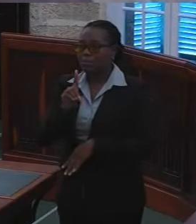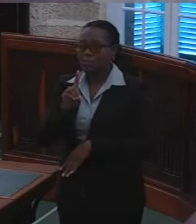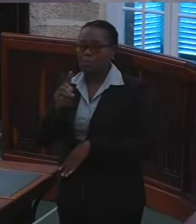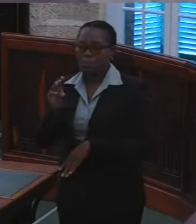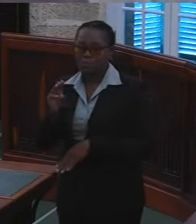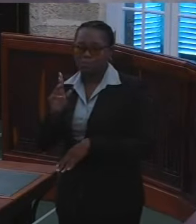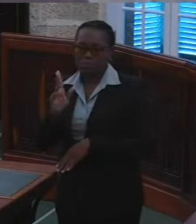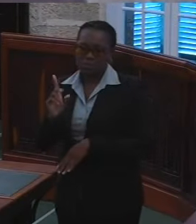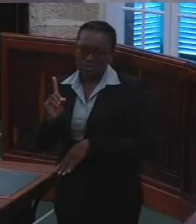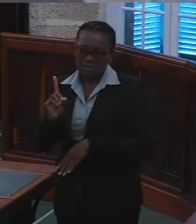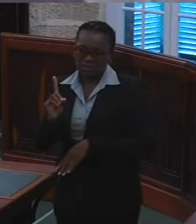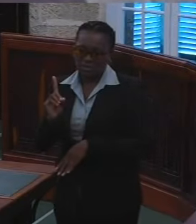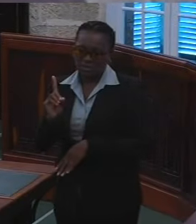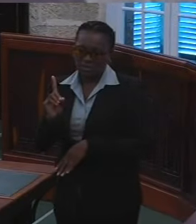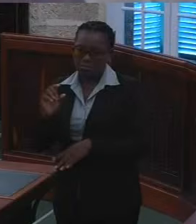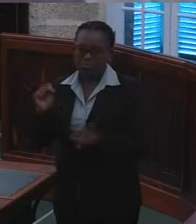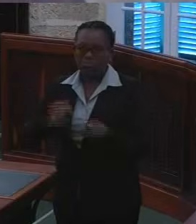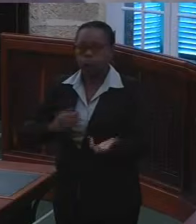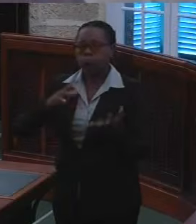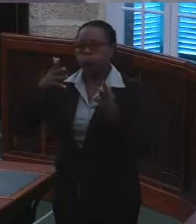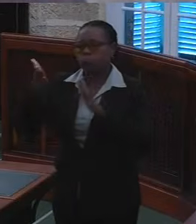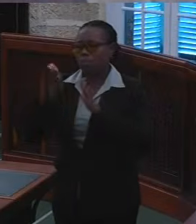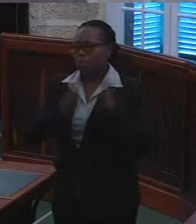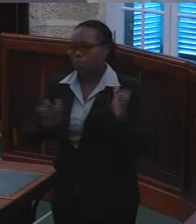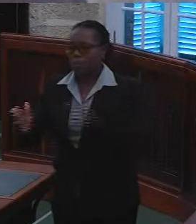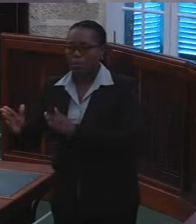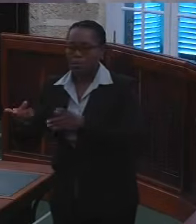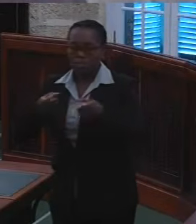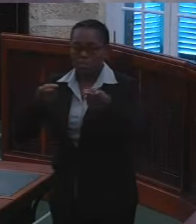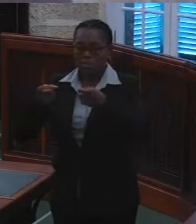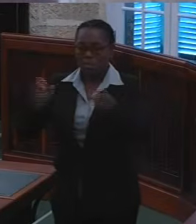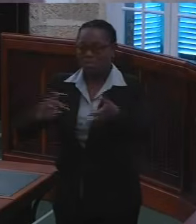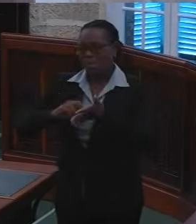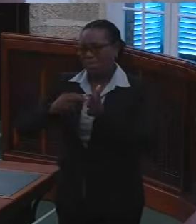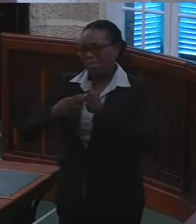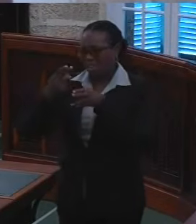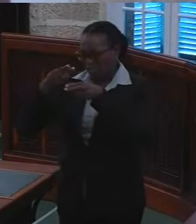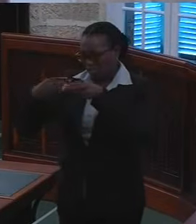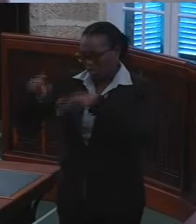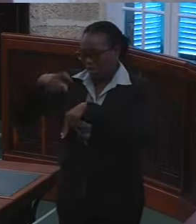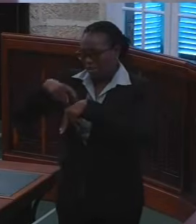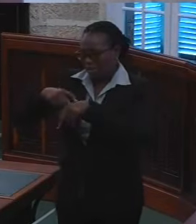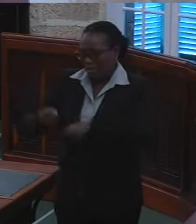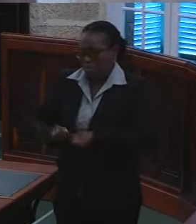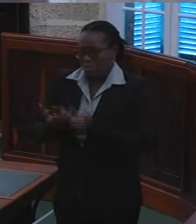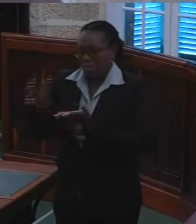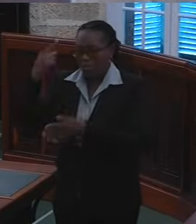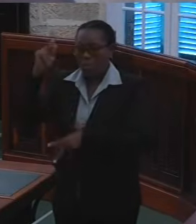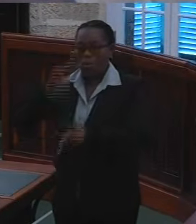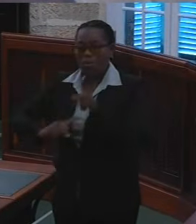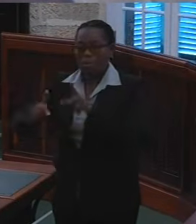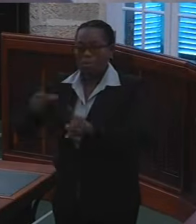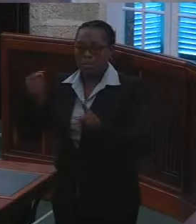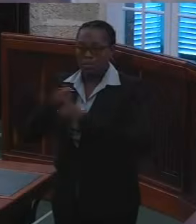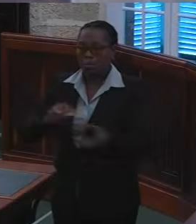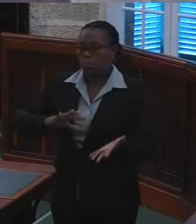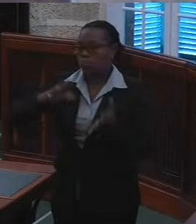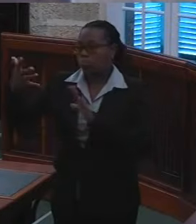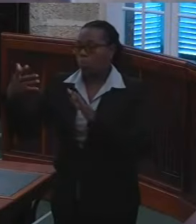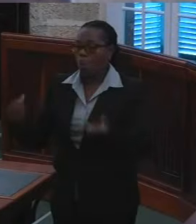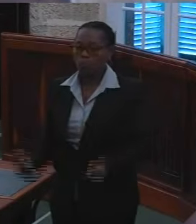and management, which is understood to be a temporary accommodation provided for persons who are displaced by a hazard,